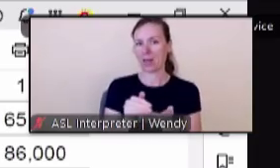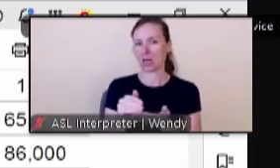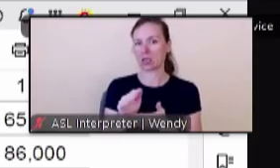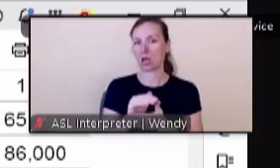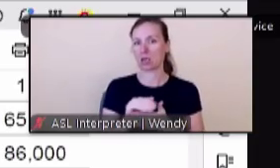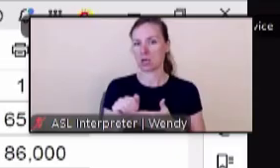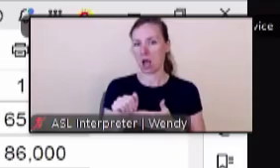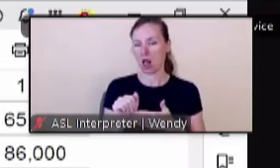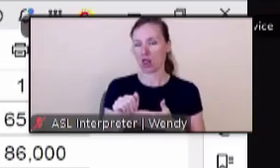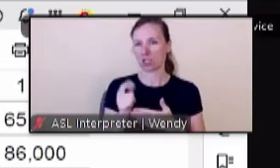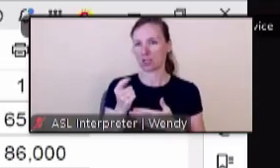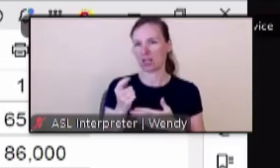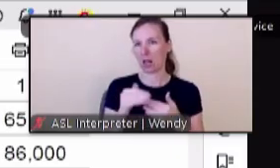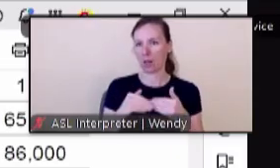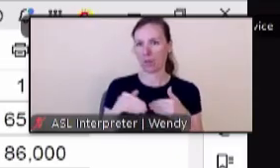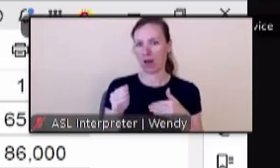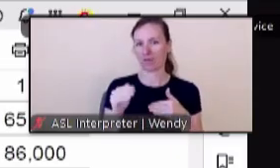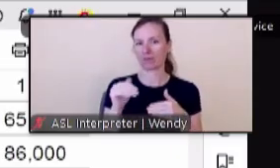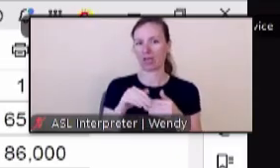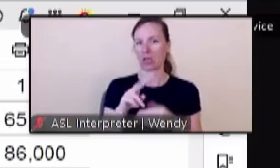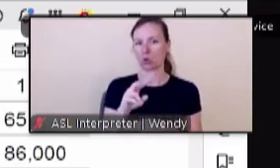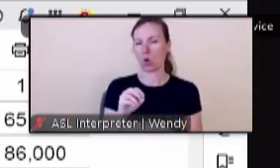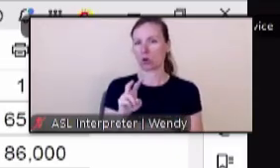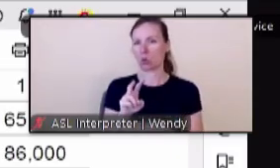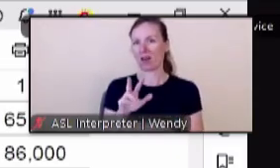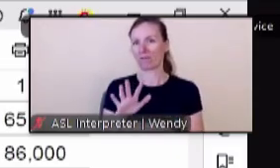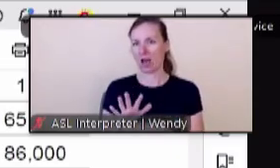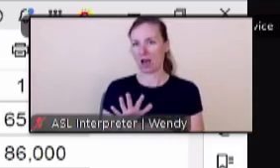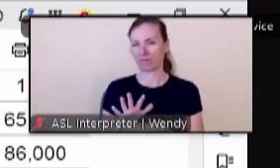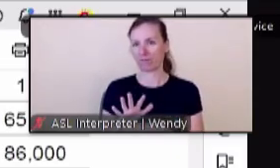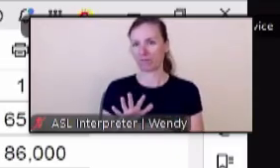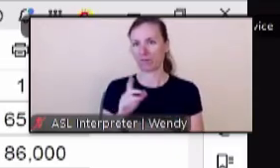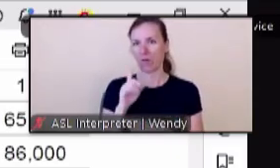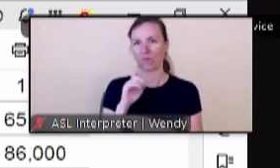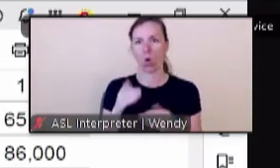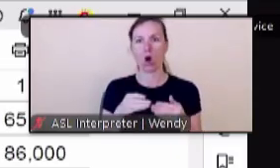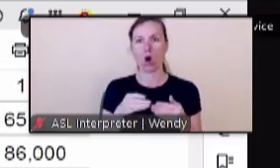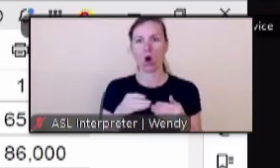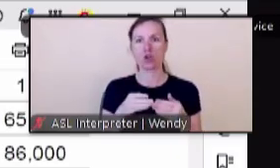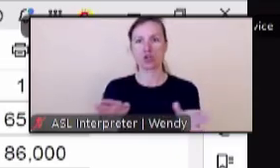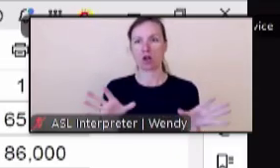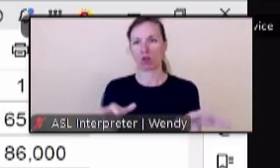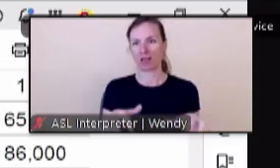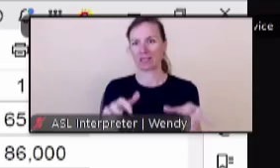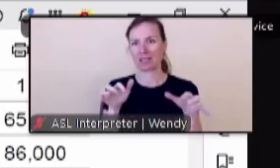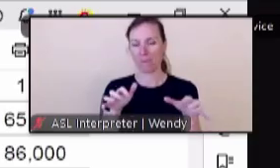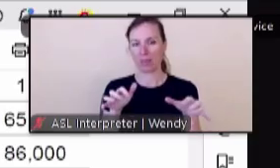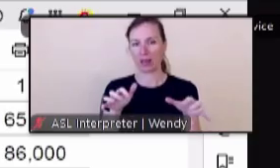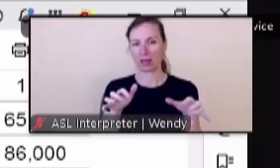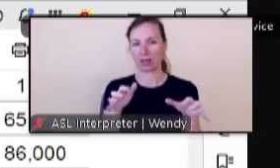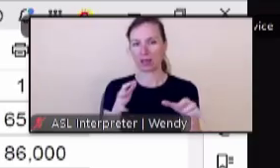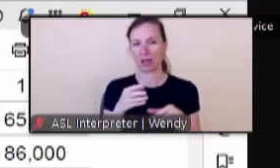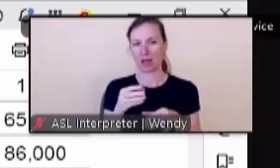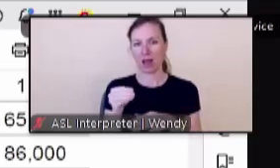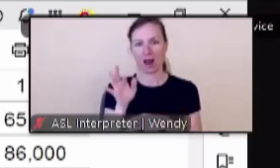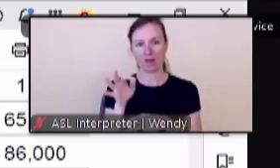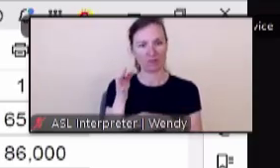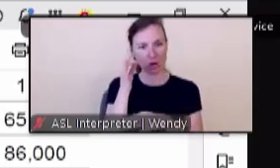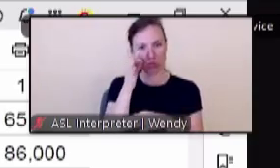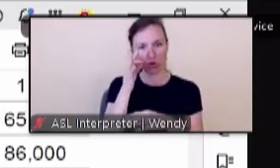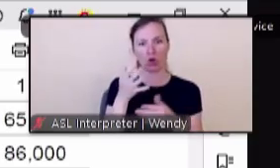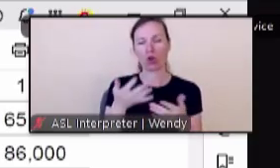$3 million in 25 for General Assembly and federal, essentially grants.